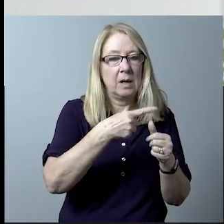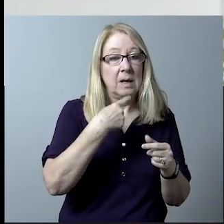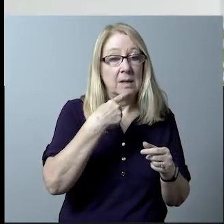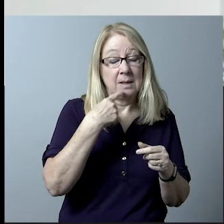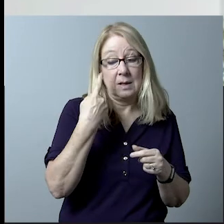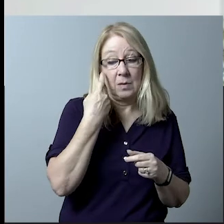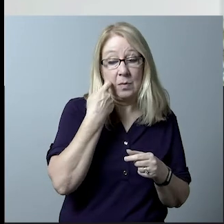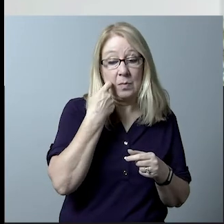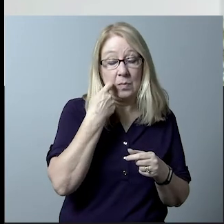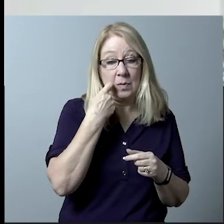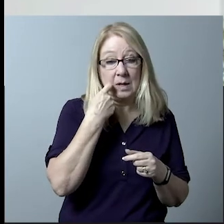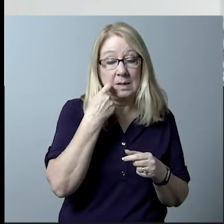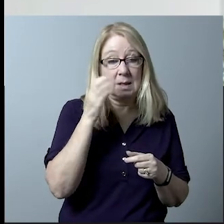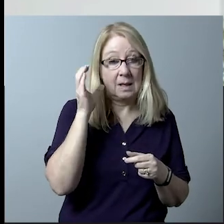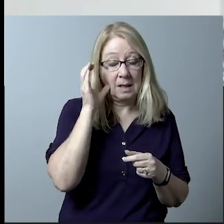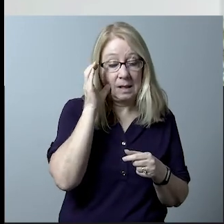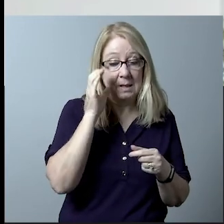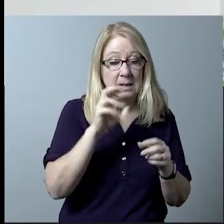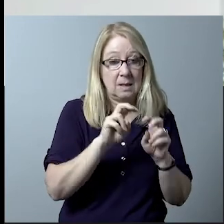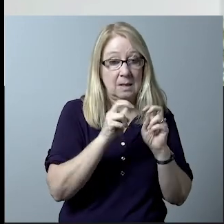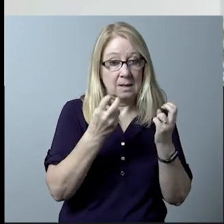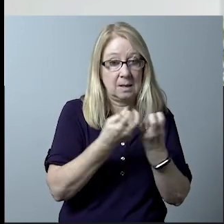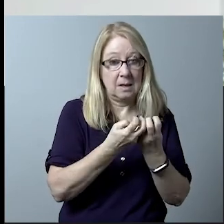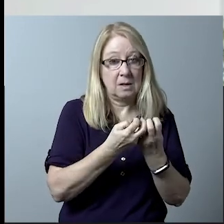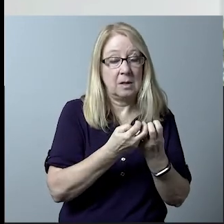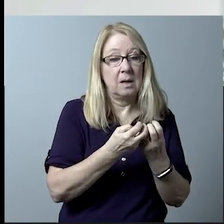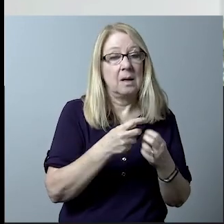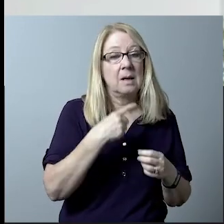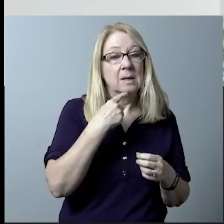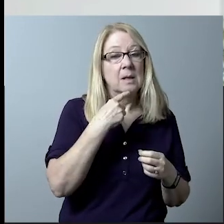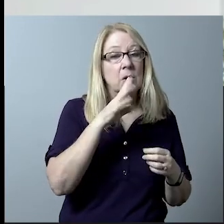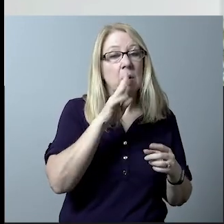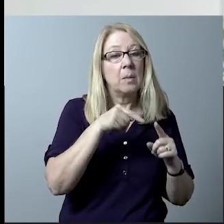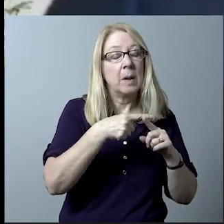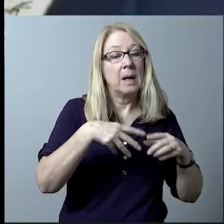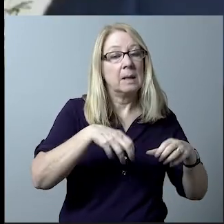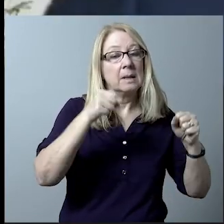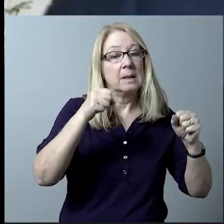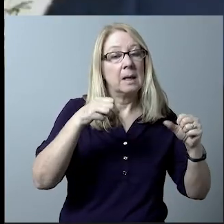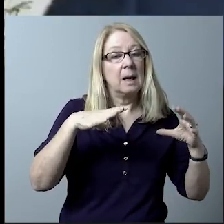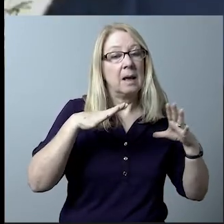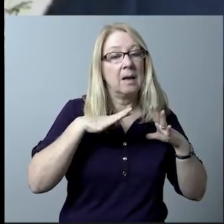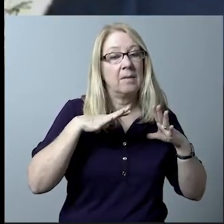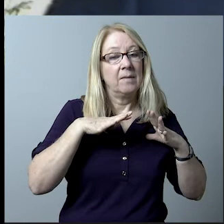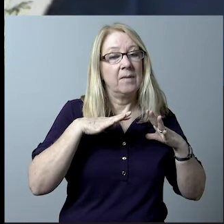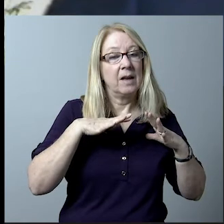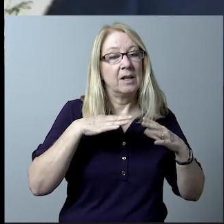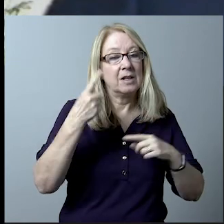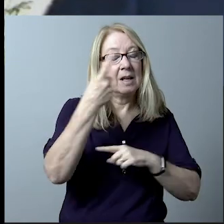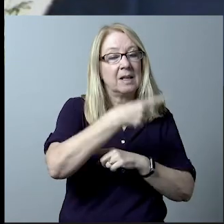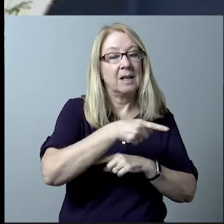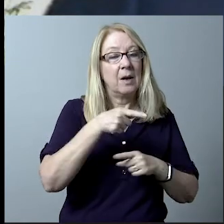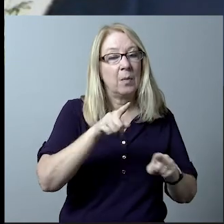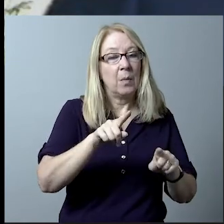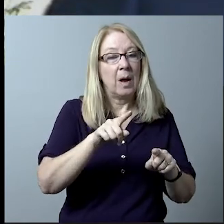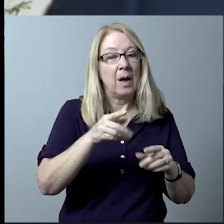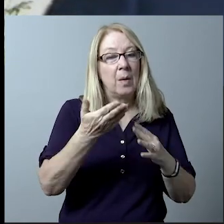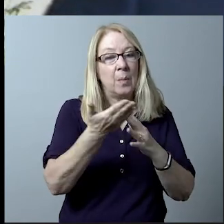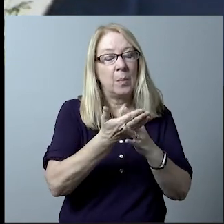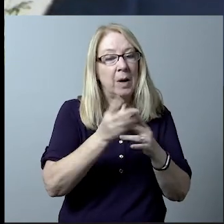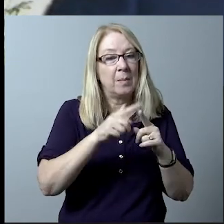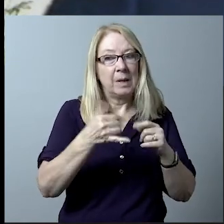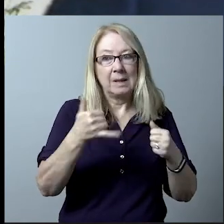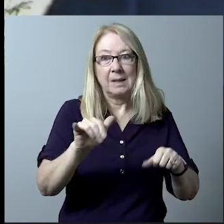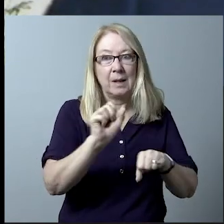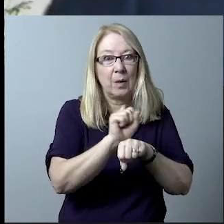So Alex, they say in the recent campus listening session, faculty and staff shared that taking a vacation day or a break doesn't feel effective because